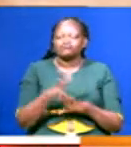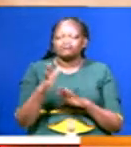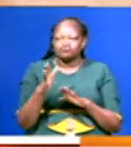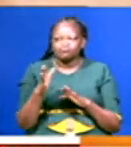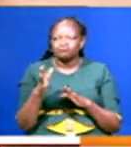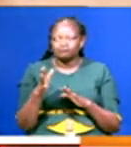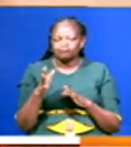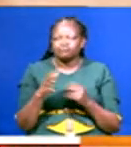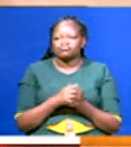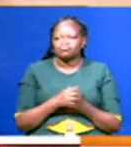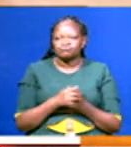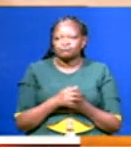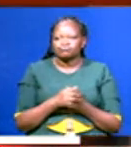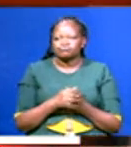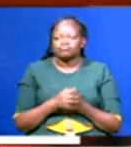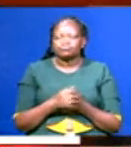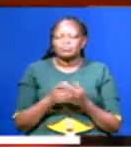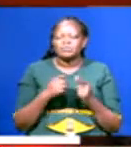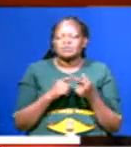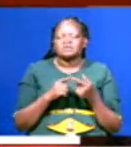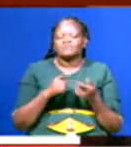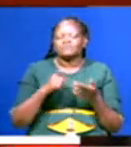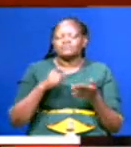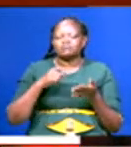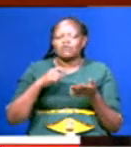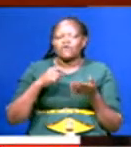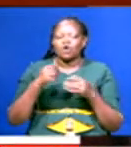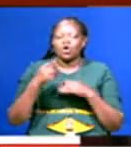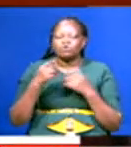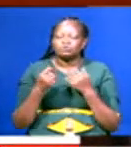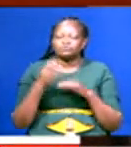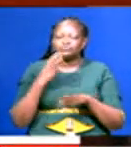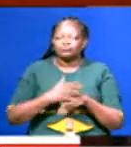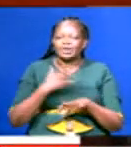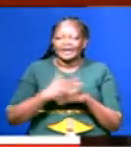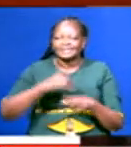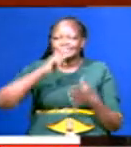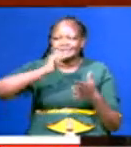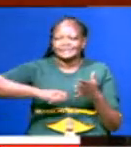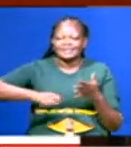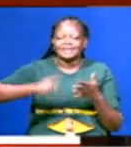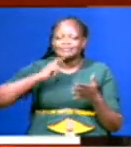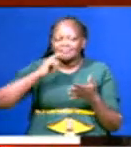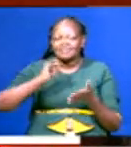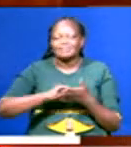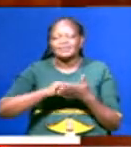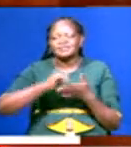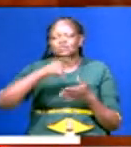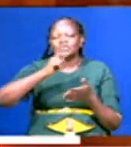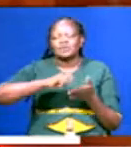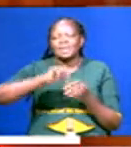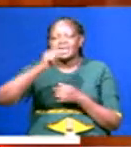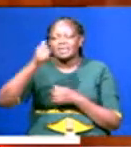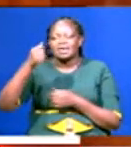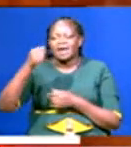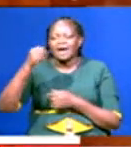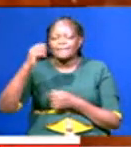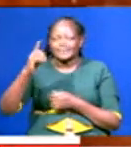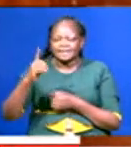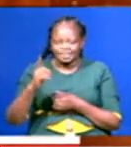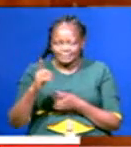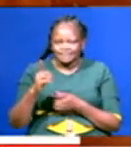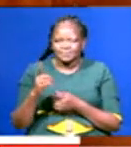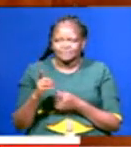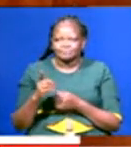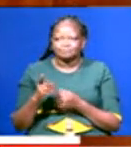allegedly forged a signature on National Executive Committee minutes, purporting it to have been signed by Ahmed Bashir Mohammed.